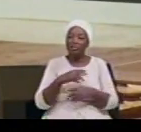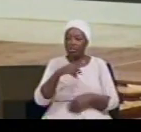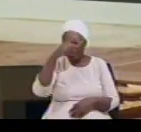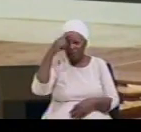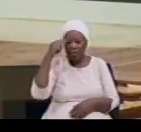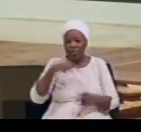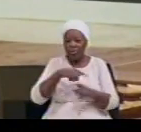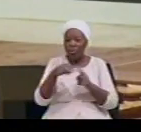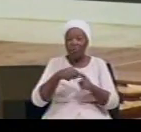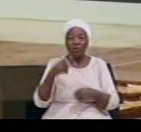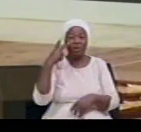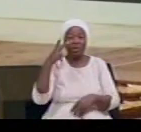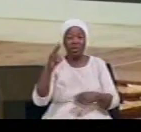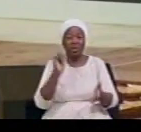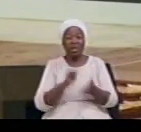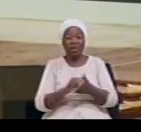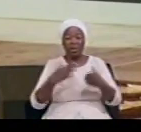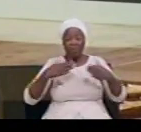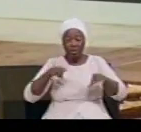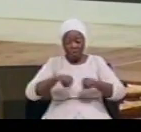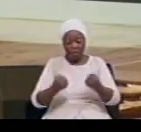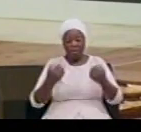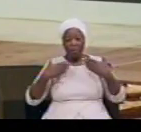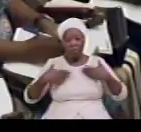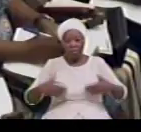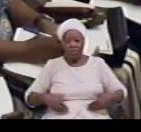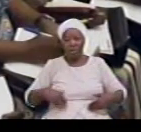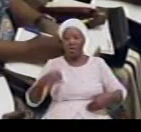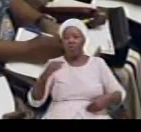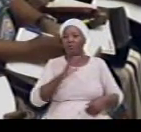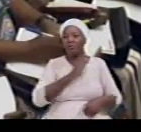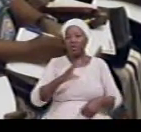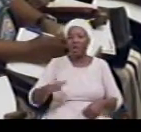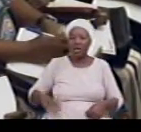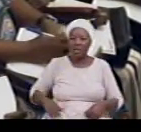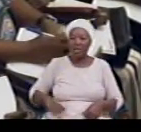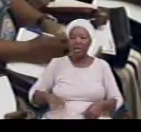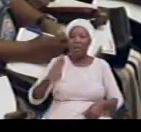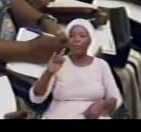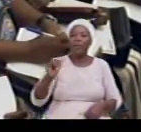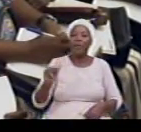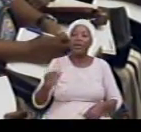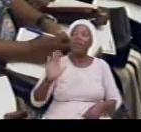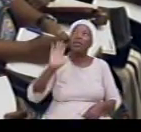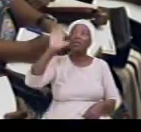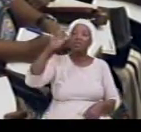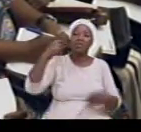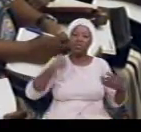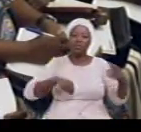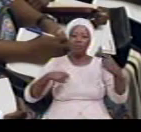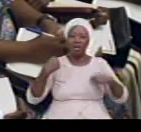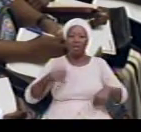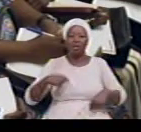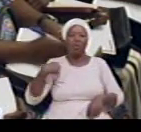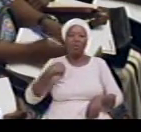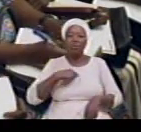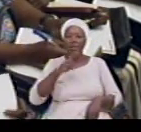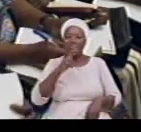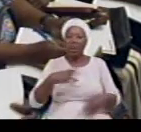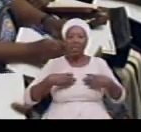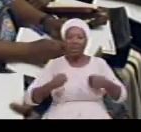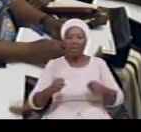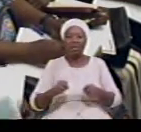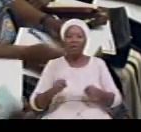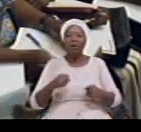broken body of Christ. By stripes we're healed. All we like sheep have